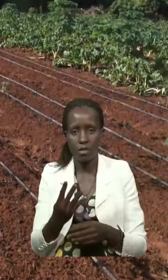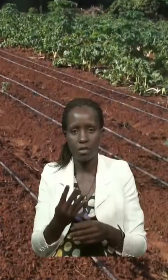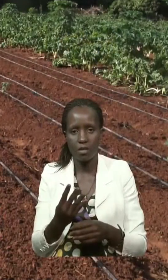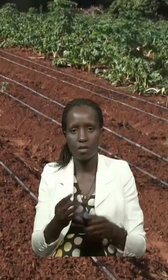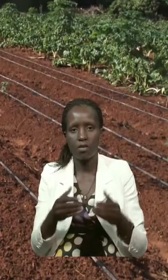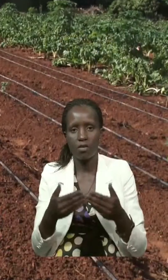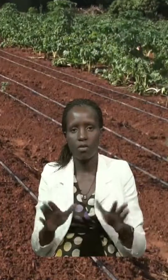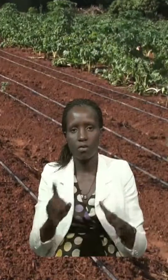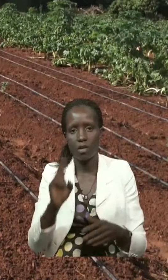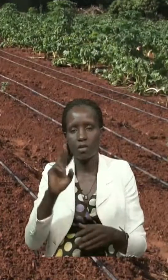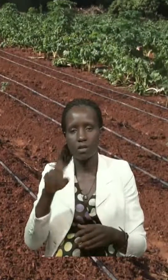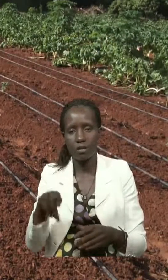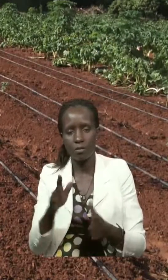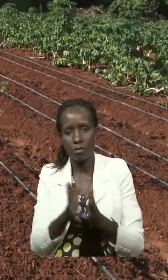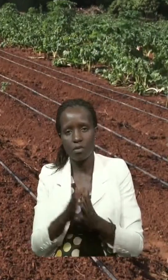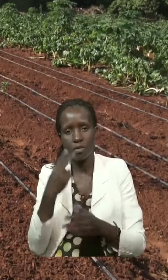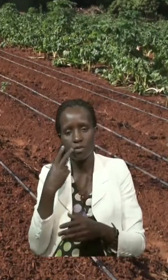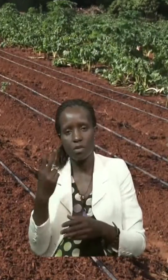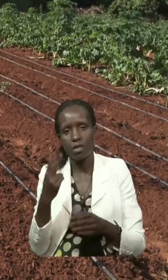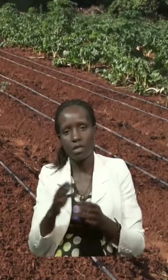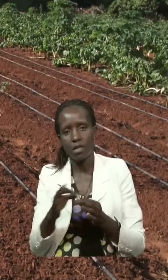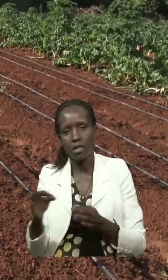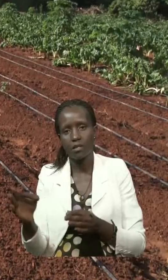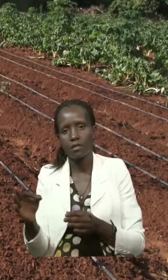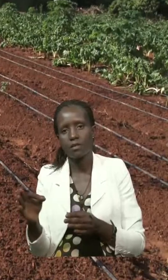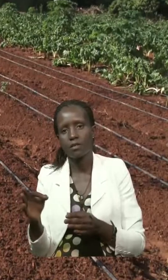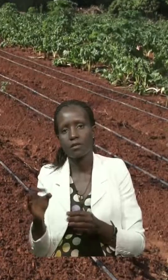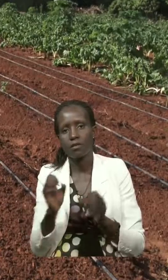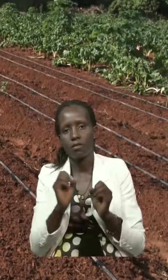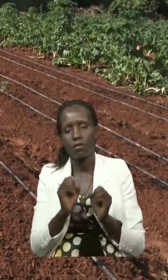open drip, and 200 acres of